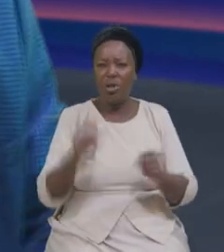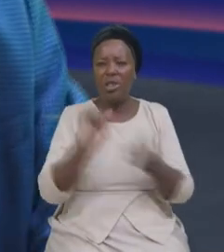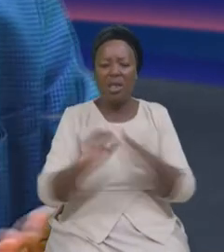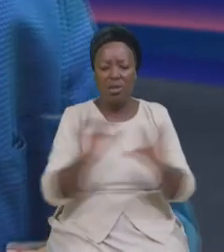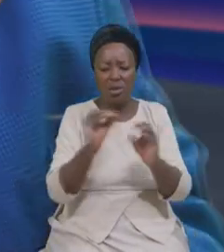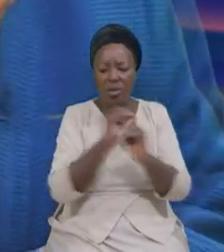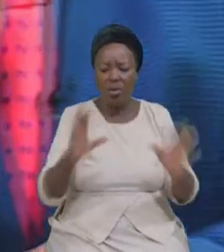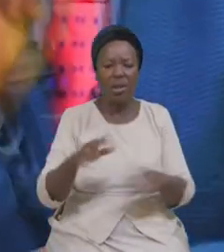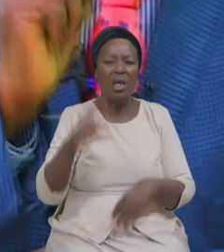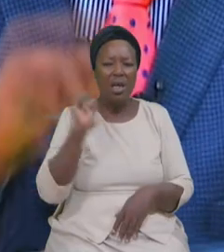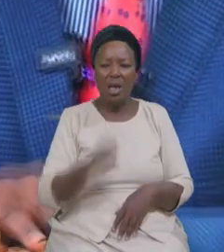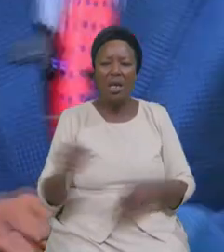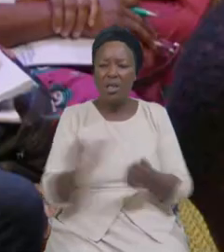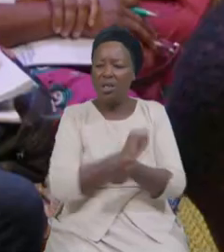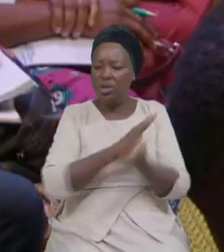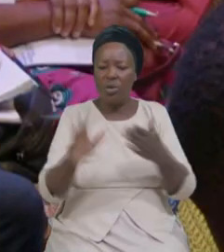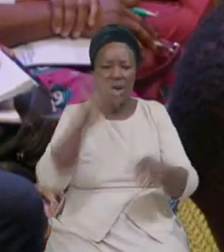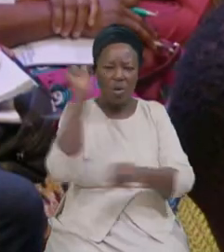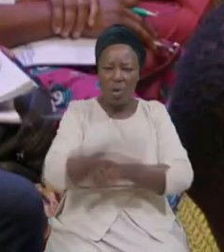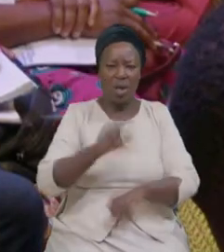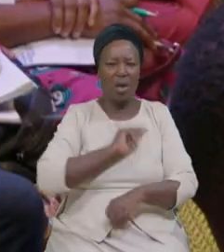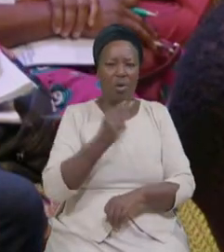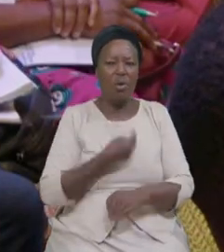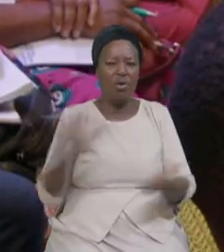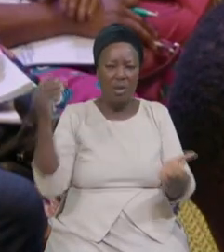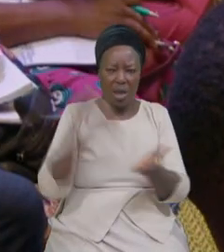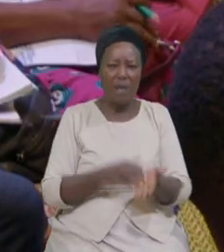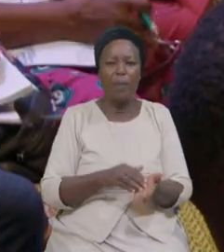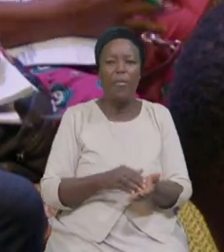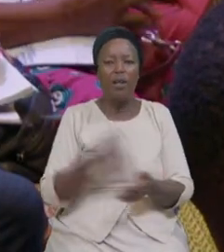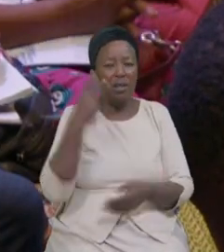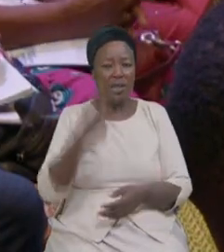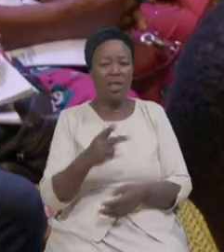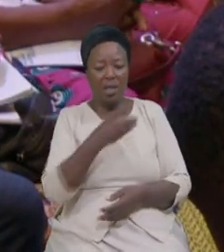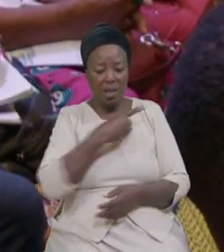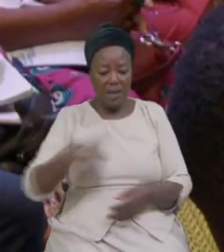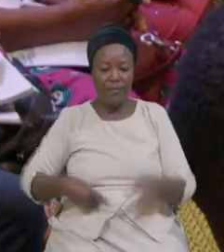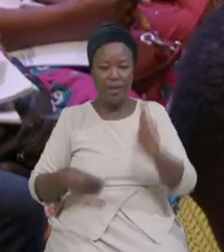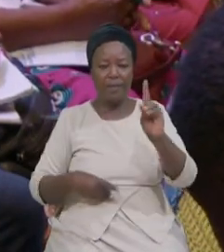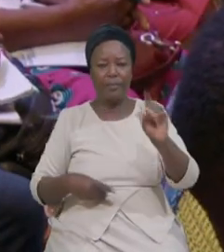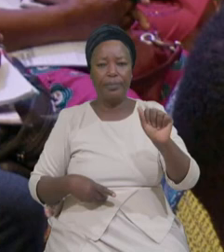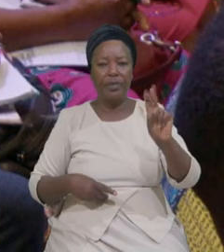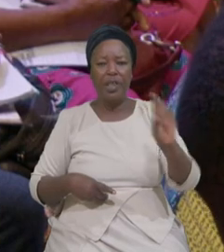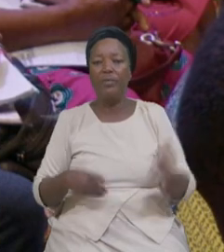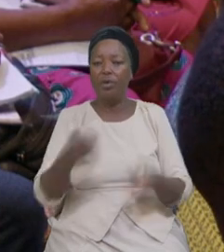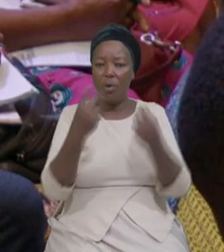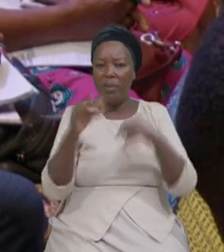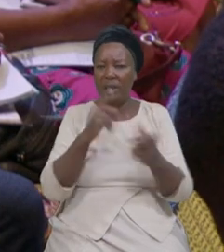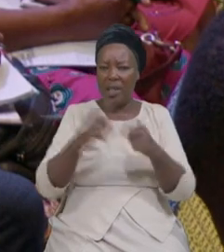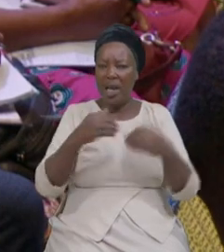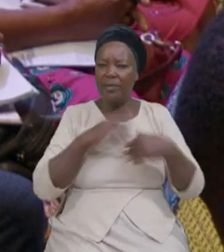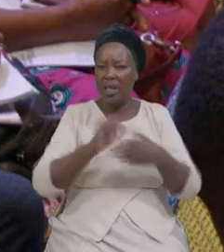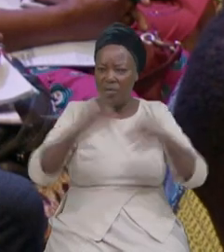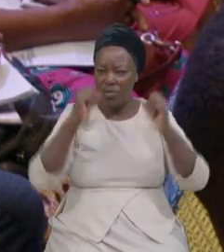nothing could defeat us. Look at David coming. He was not only strong in the body, he was not